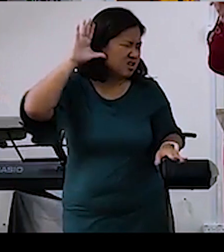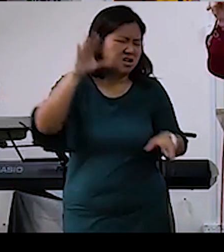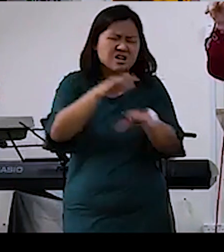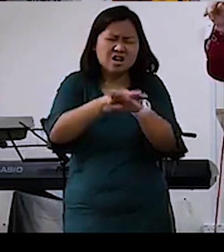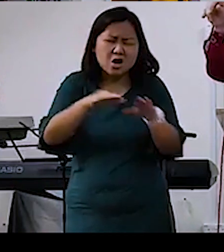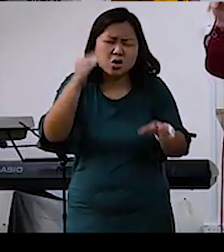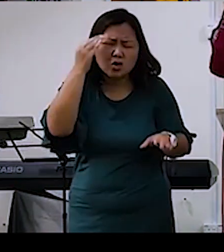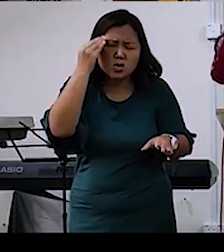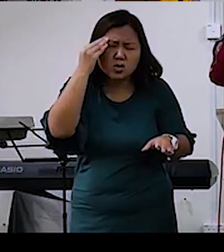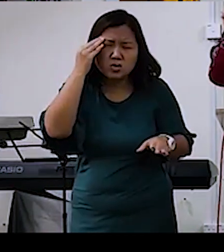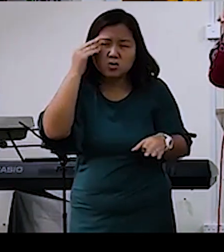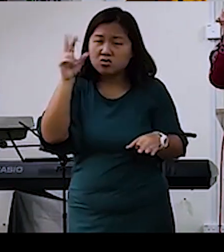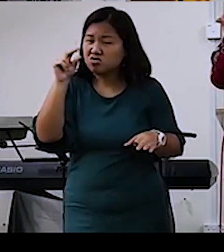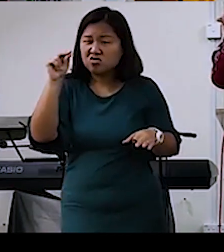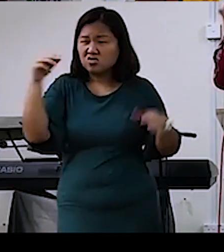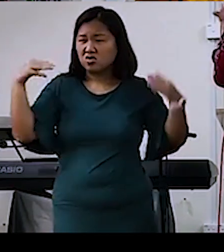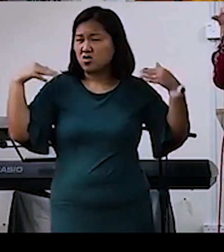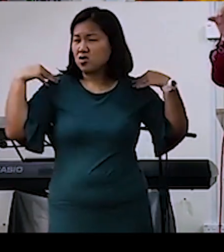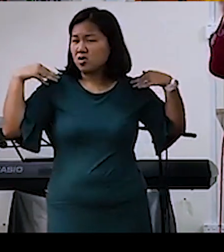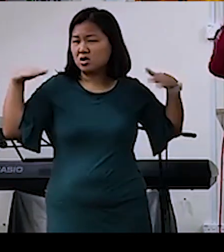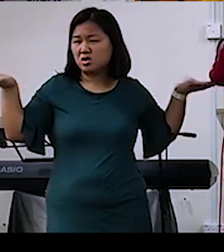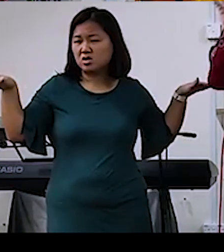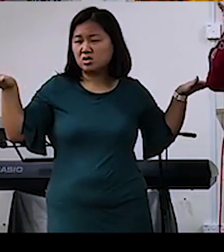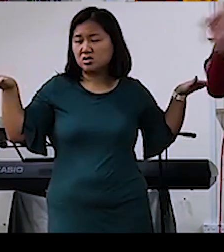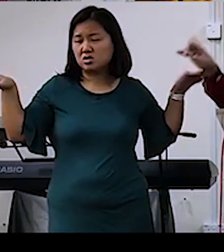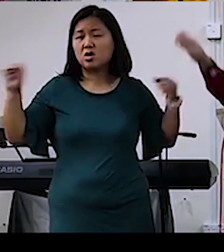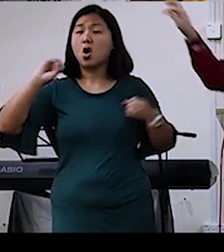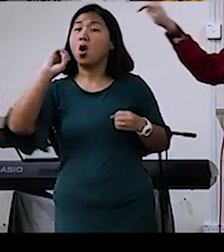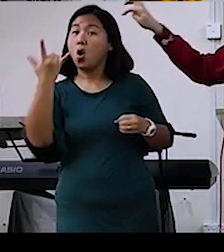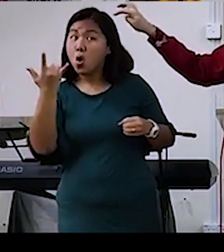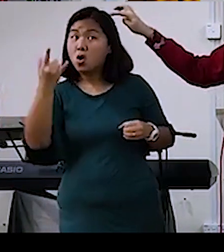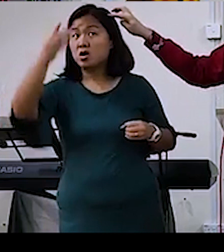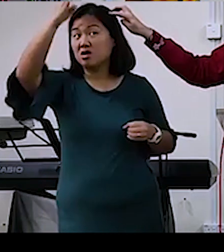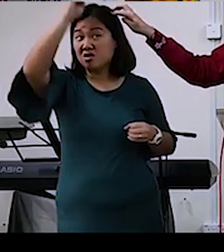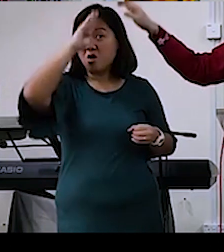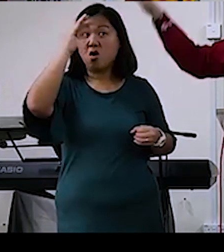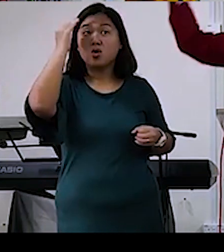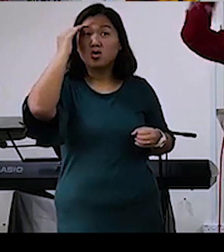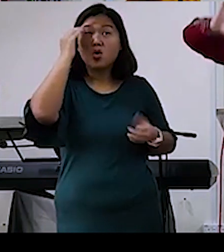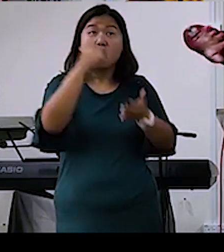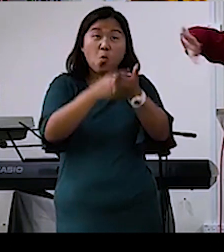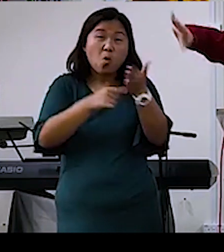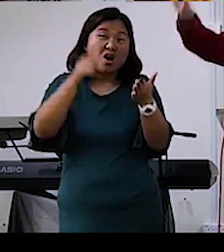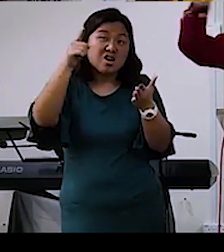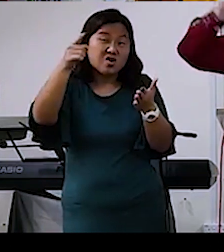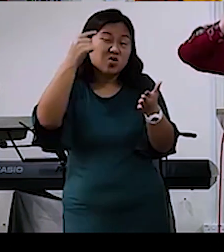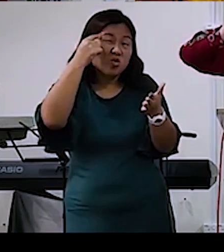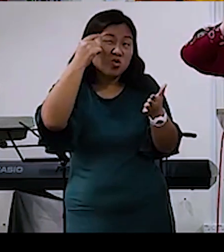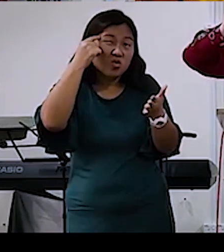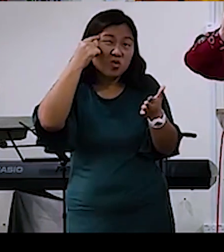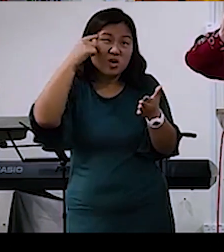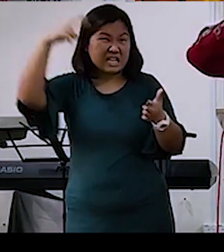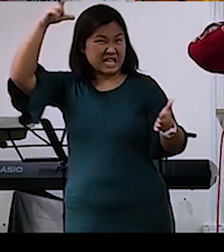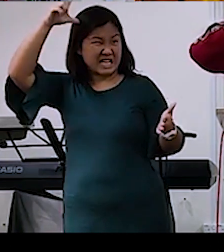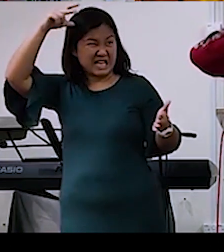even angels, huh? Not even angels. Listen, only God knows what's in your head. Angels and demons